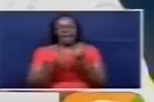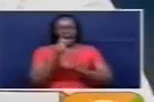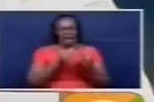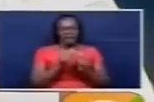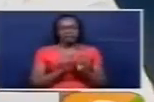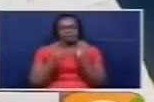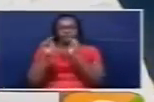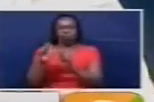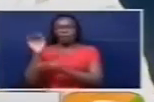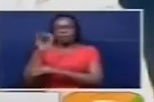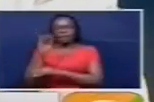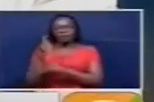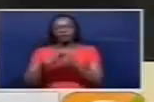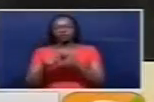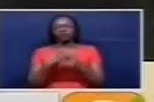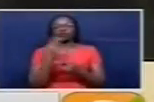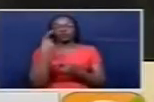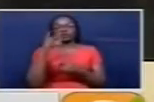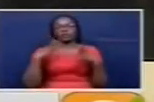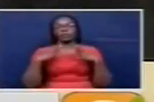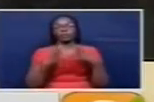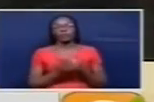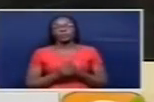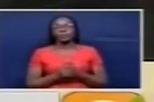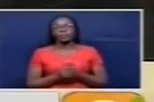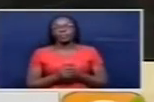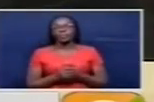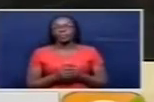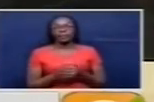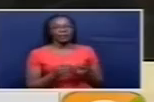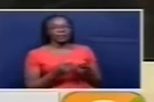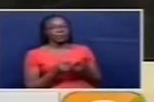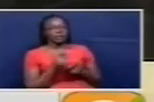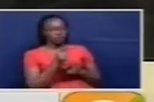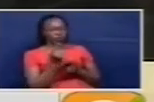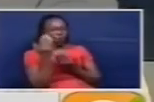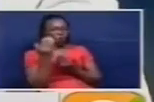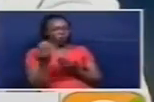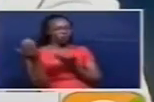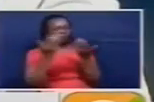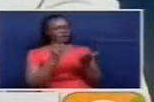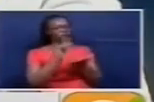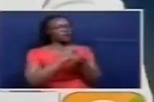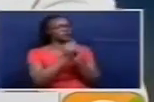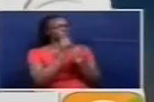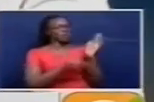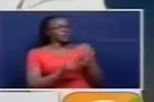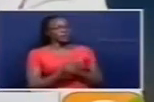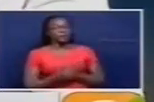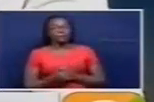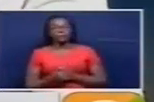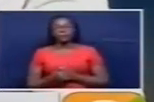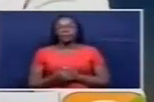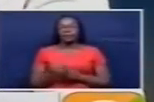voice of the people. What's your transformative agenda? What change do you hope to bring? Fantastic. I'm running for, number one is actually